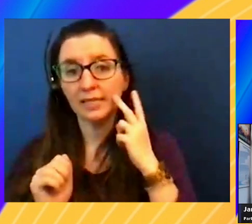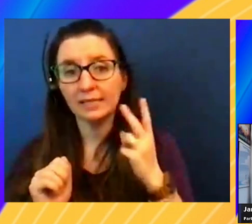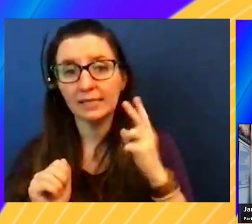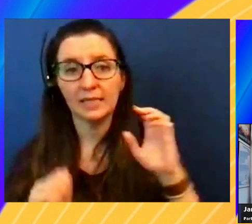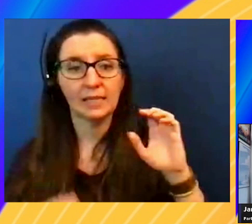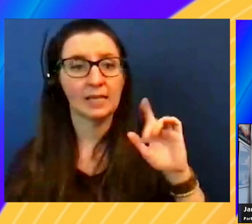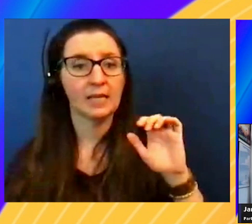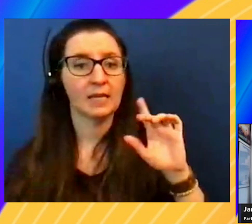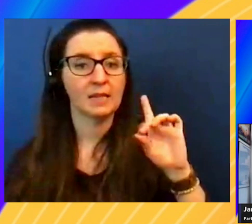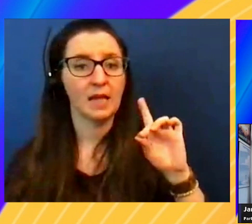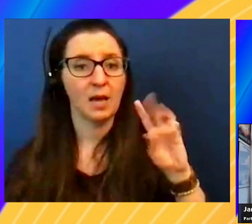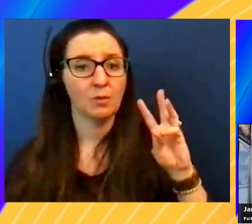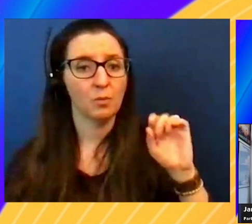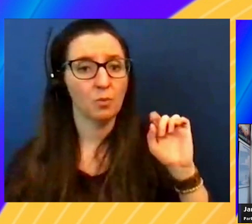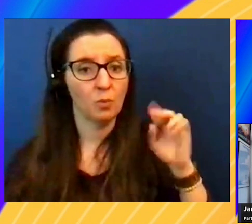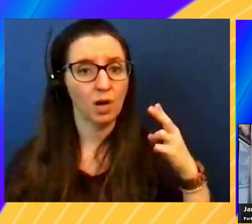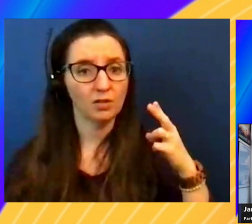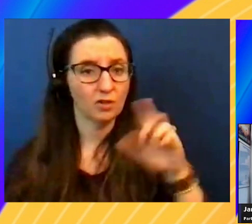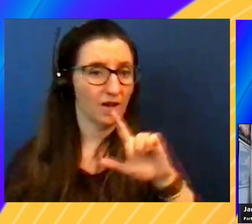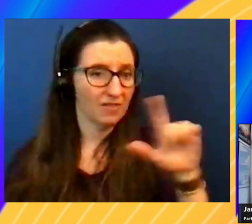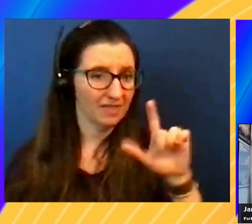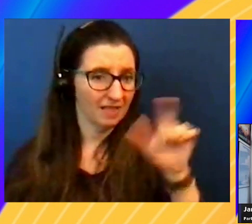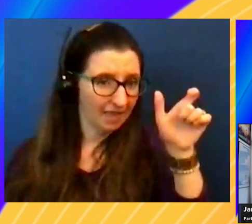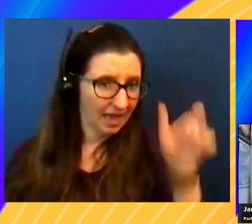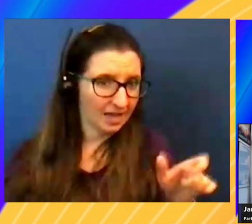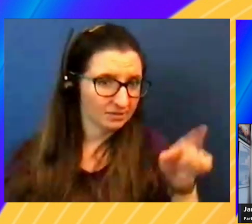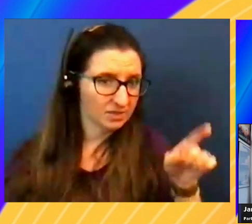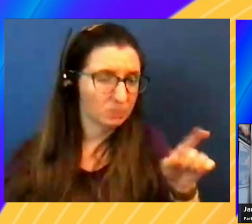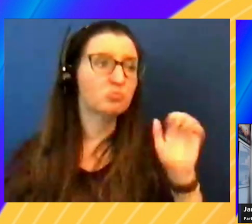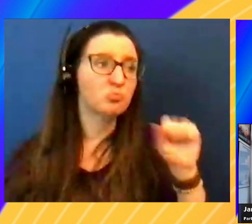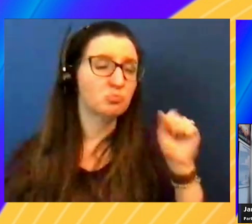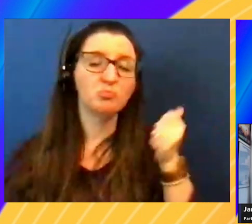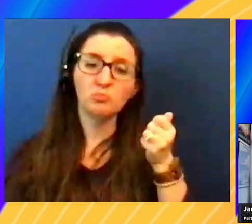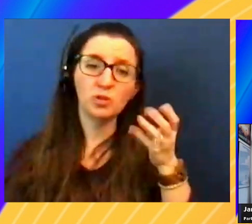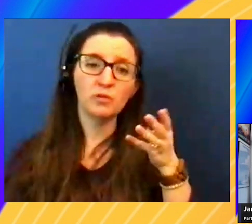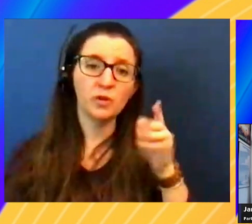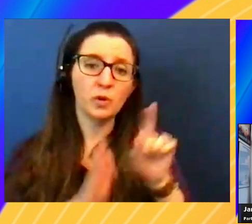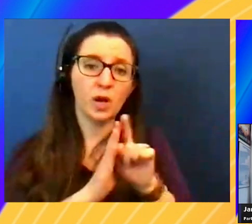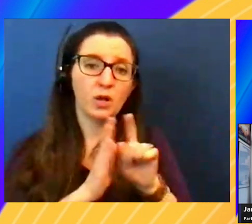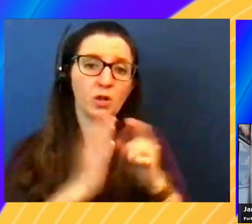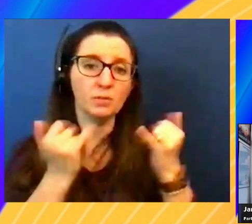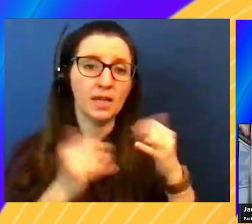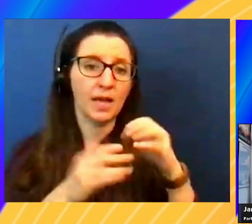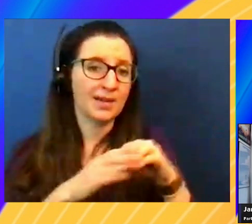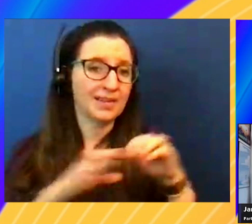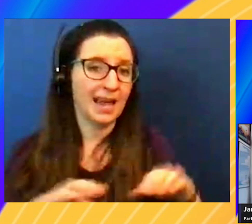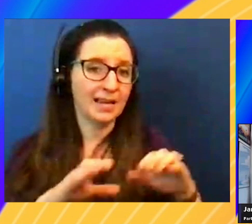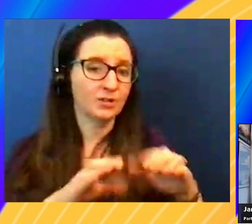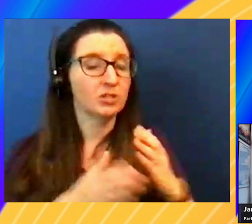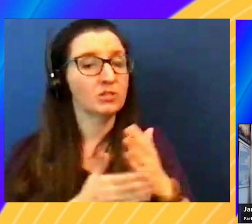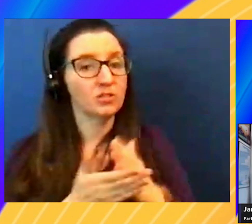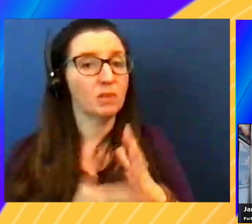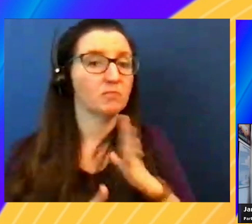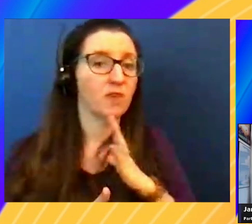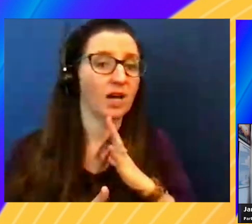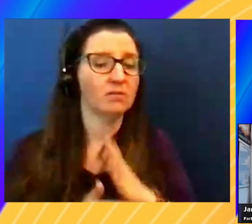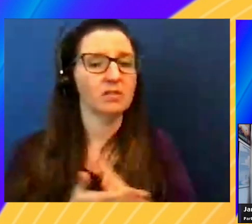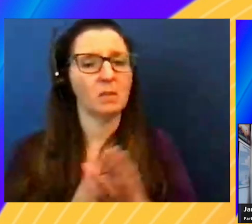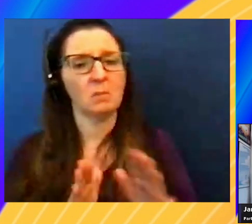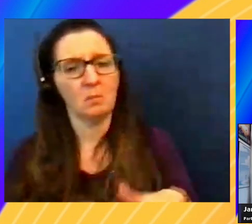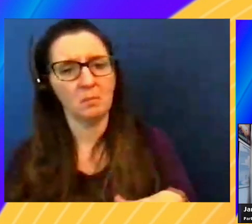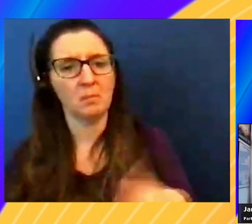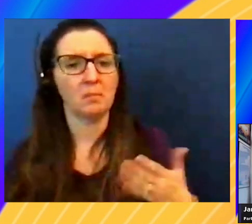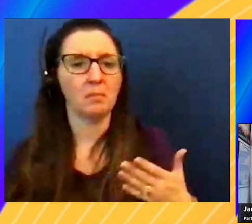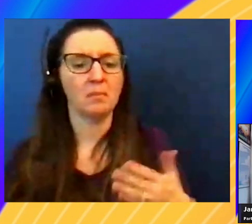see which that you have some alarms in action right now and some in okay and some without enough data.